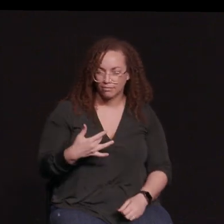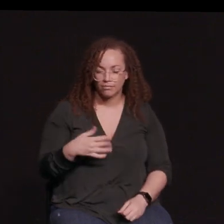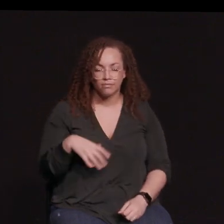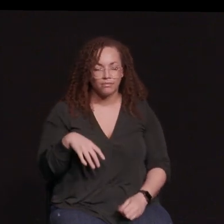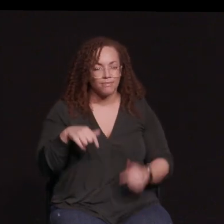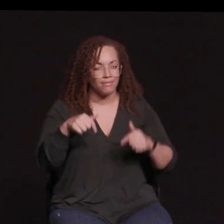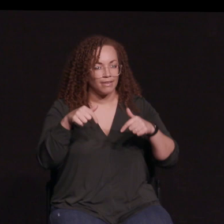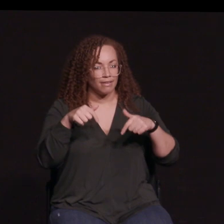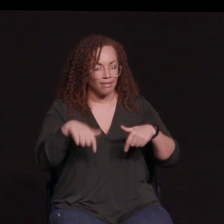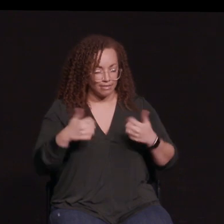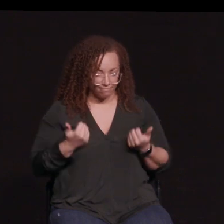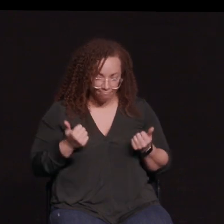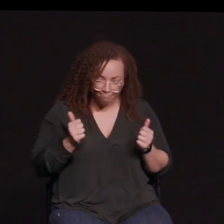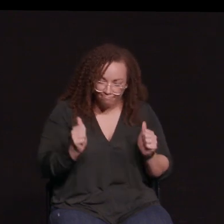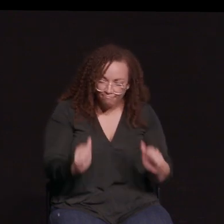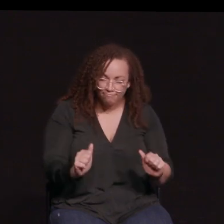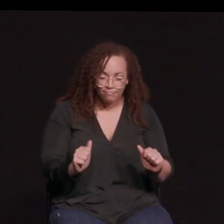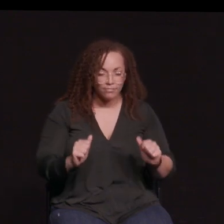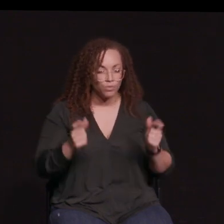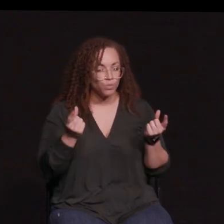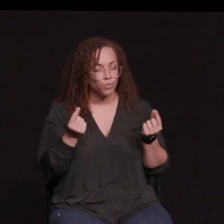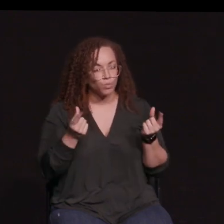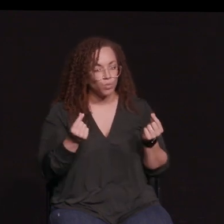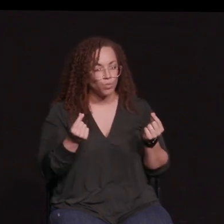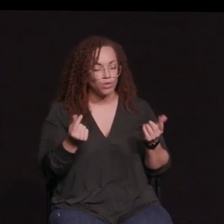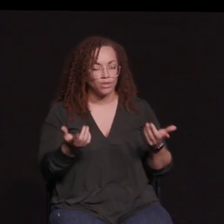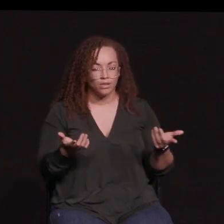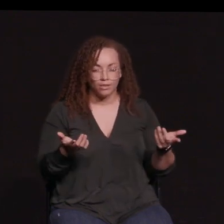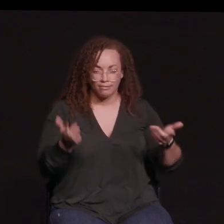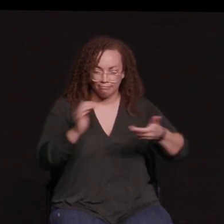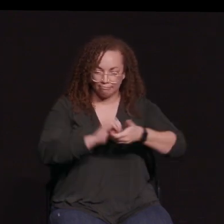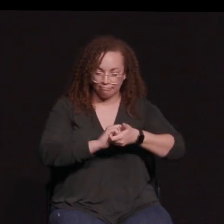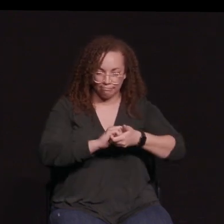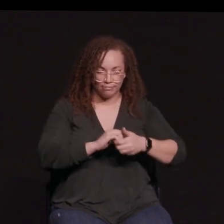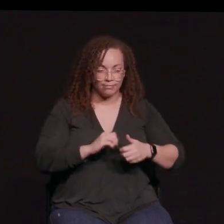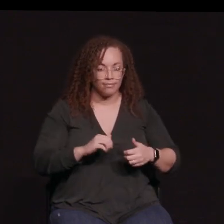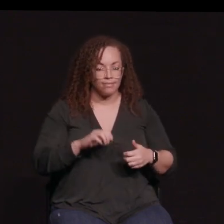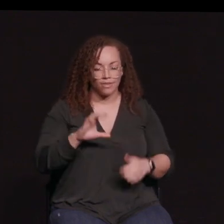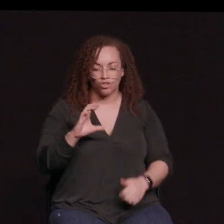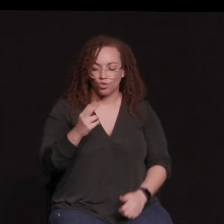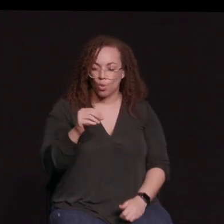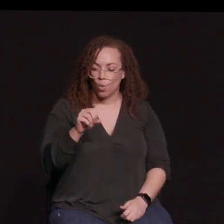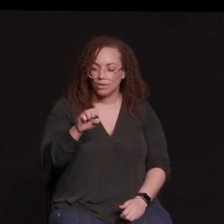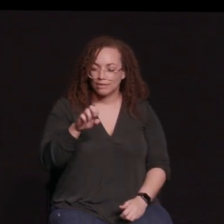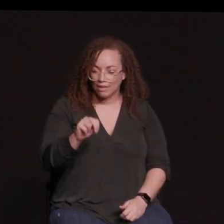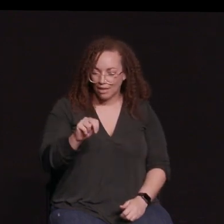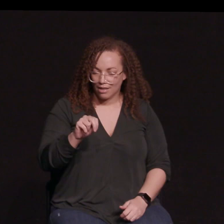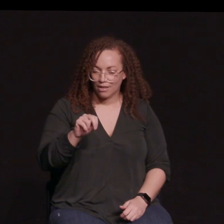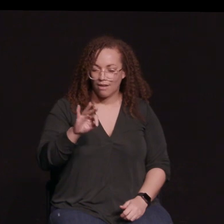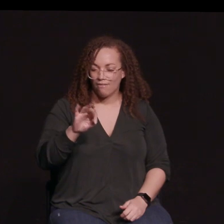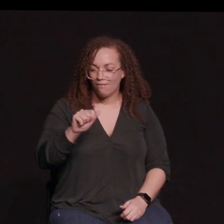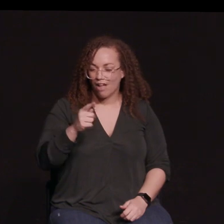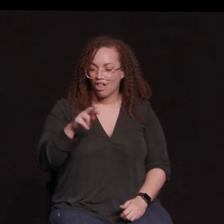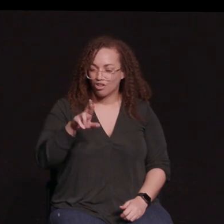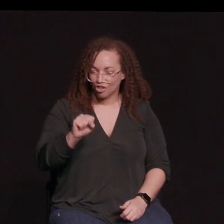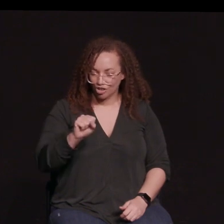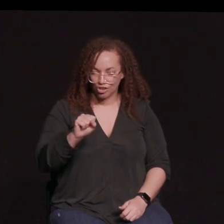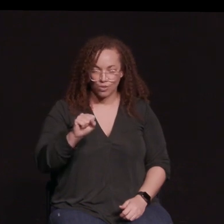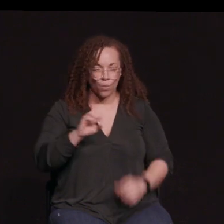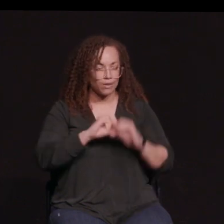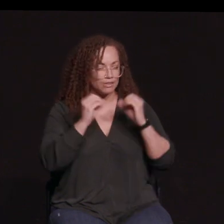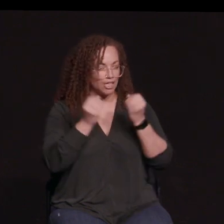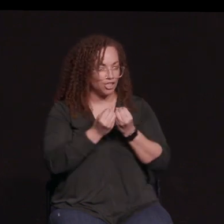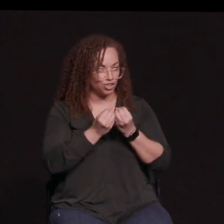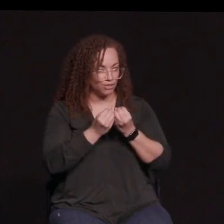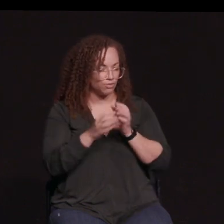he convenes the organization's Chosen Fathers program to provide a compassionate gathering space for fathers